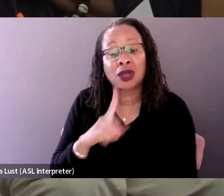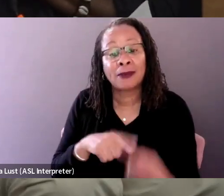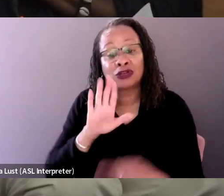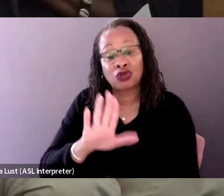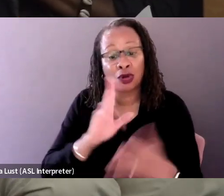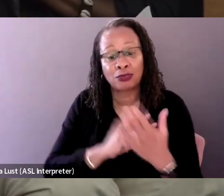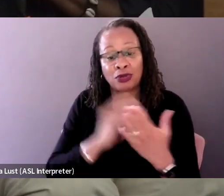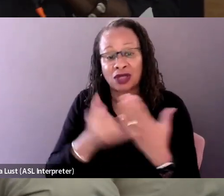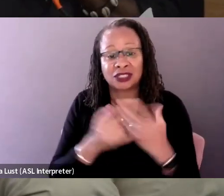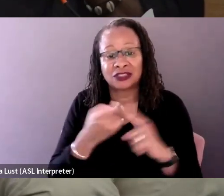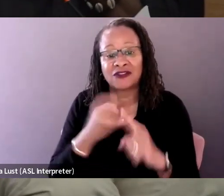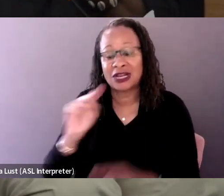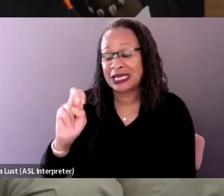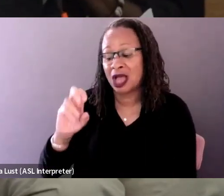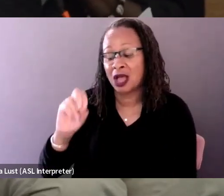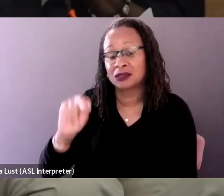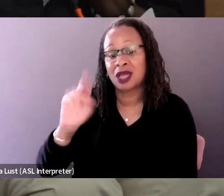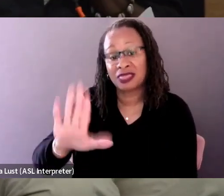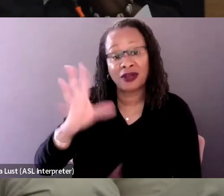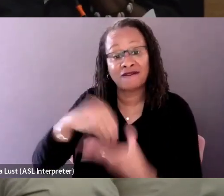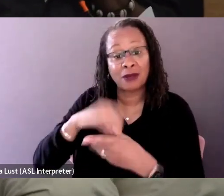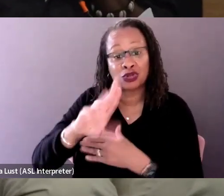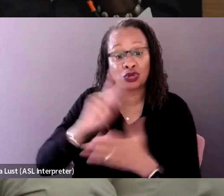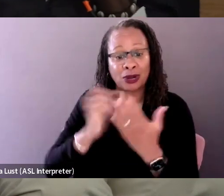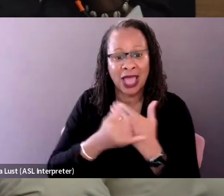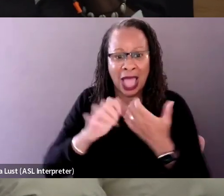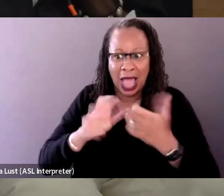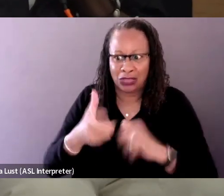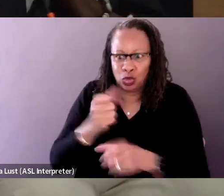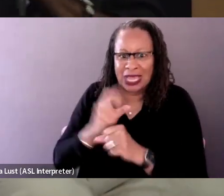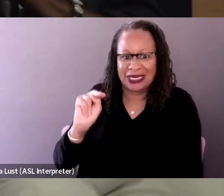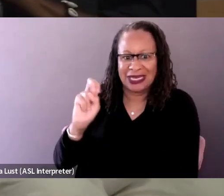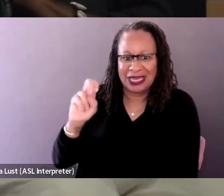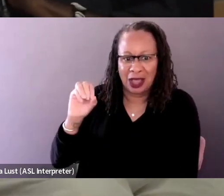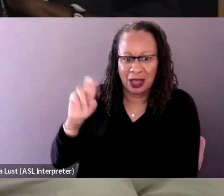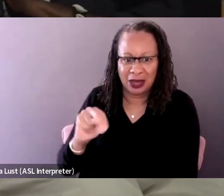Neon's involvement of it. How did you get Neon? Everyone wants to know, like, what did you